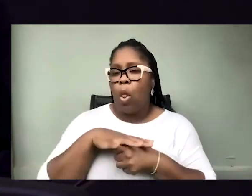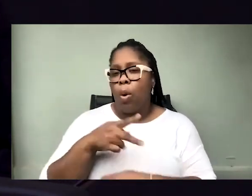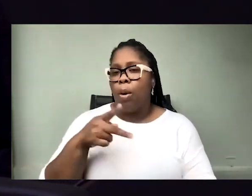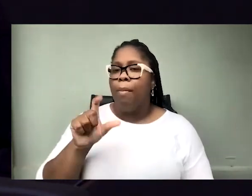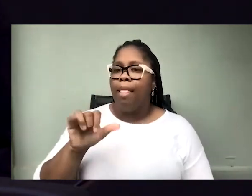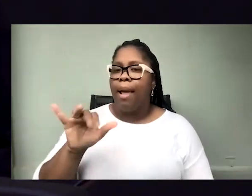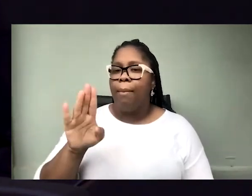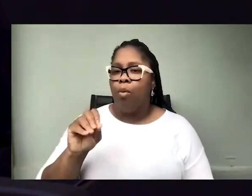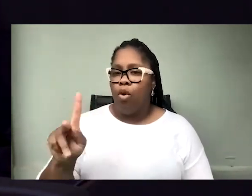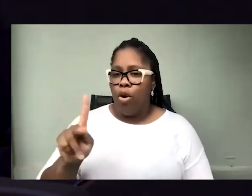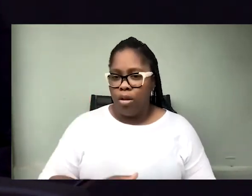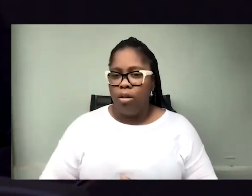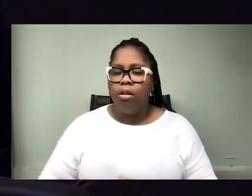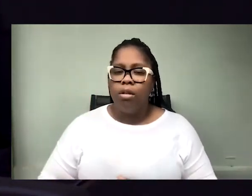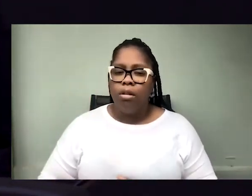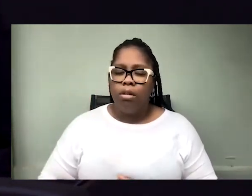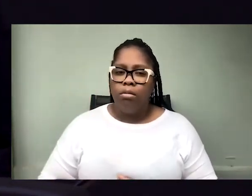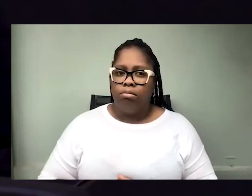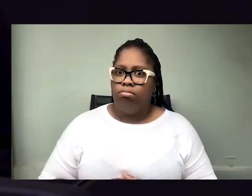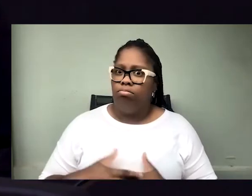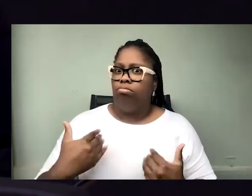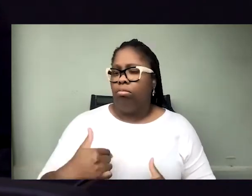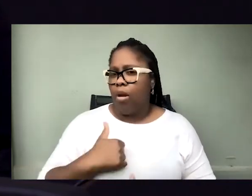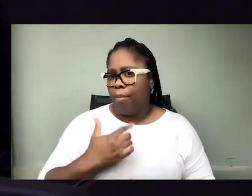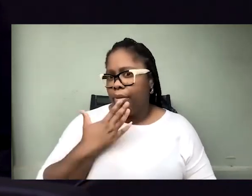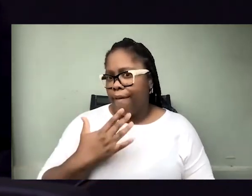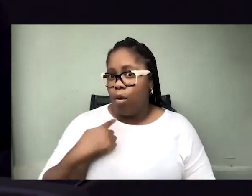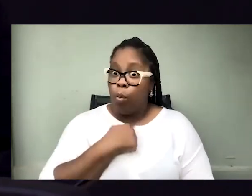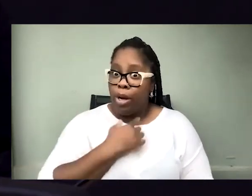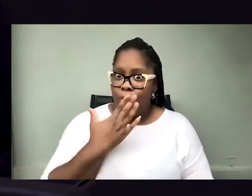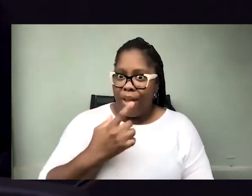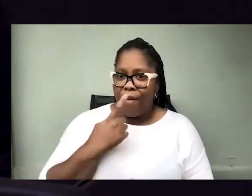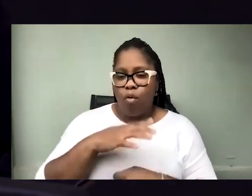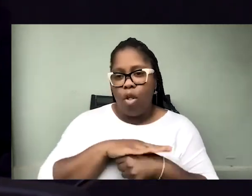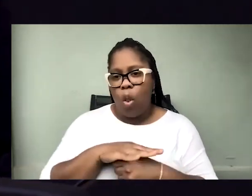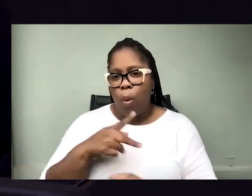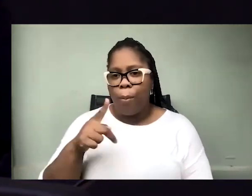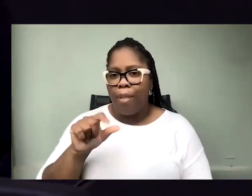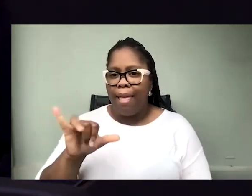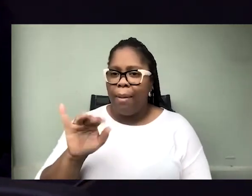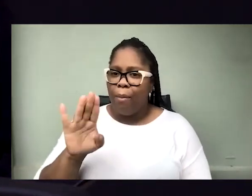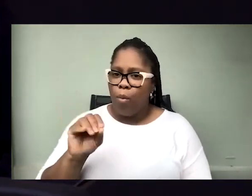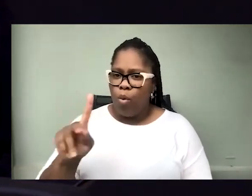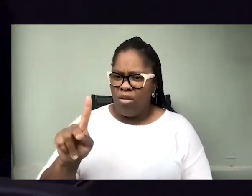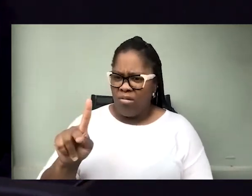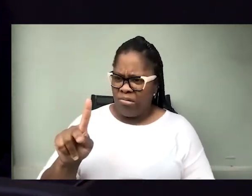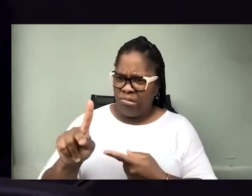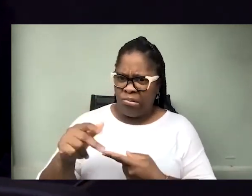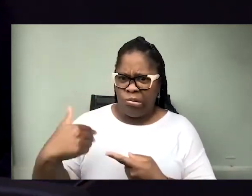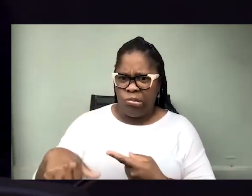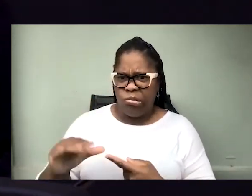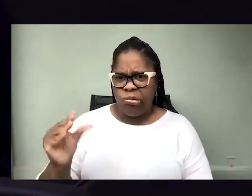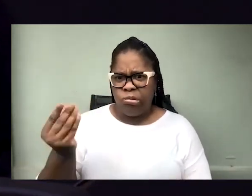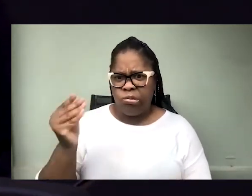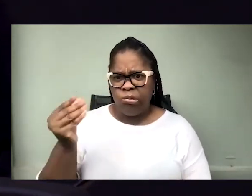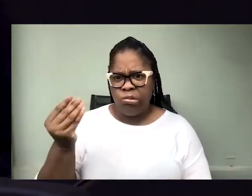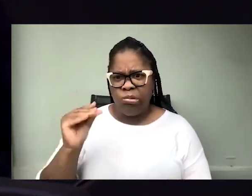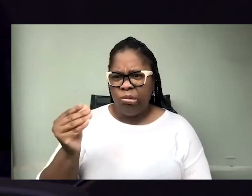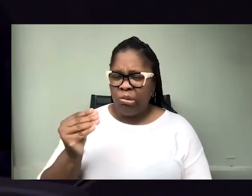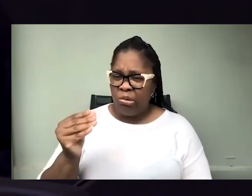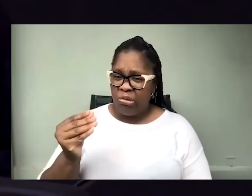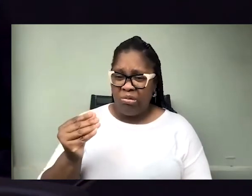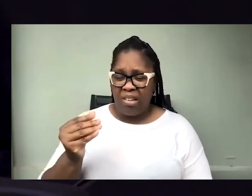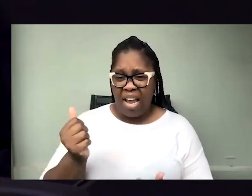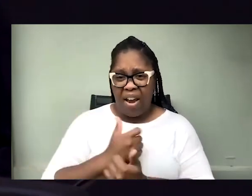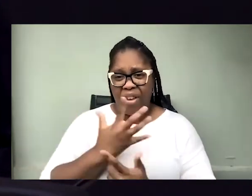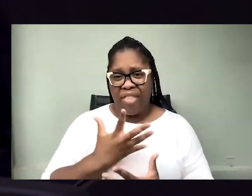playbook. So I am so thankful, we are so thankful for the local playbook, because that's a lot. When you think about all that's gone into the